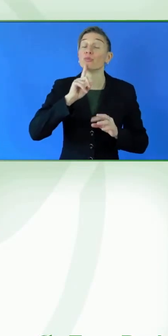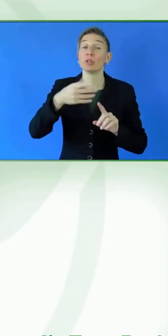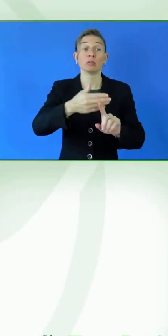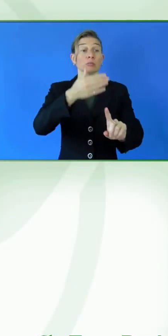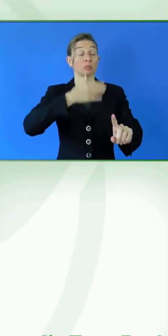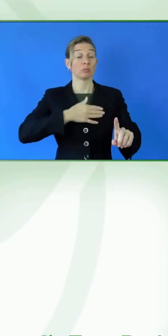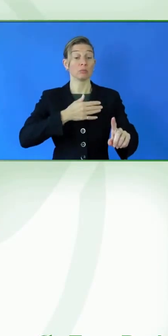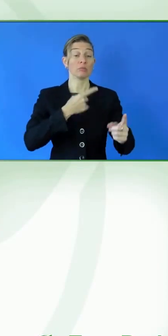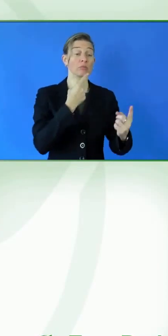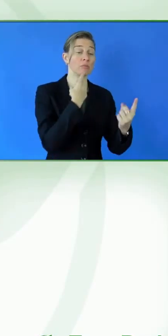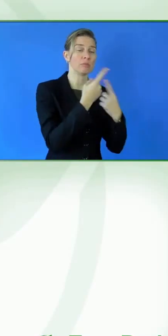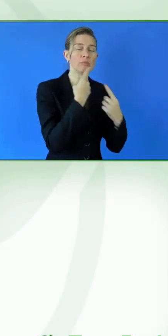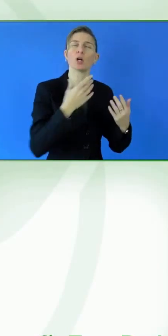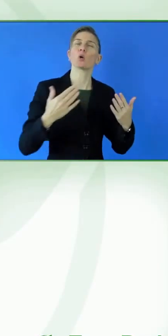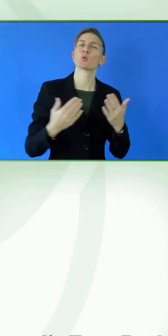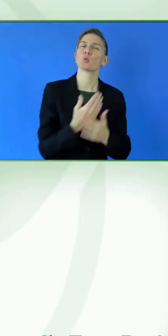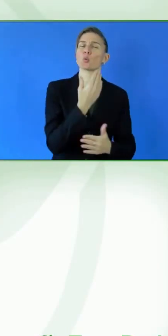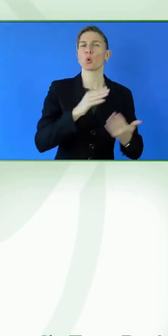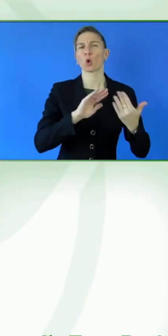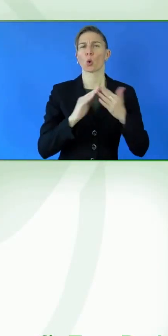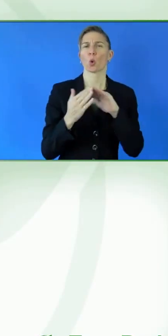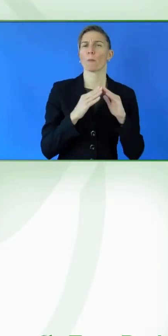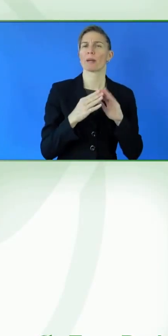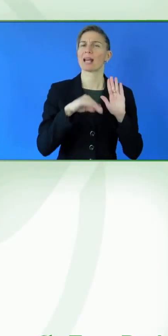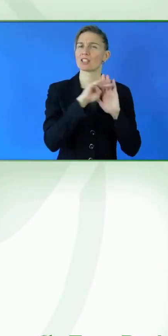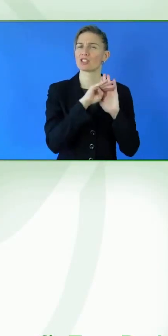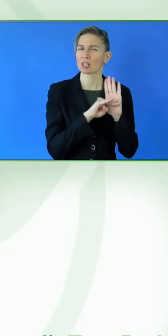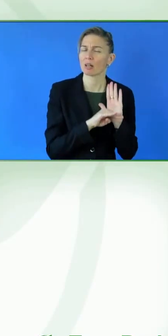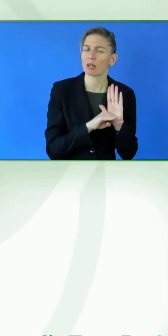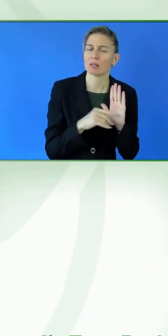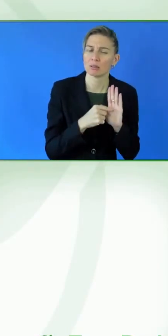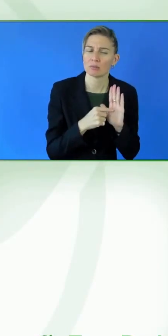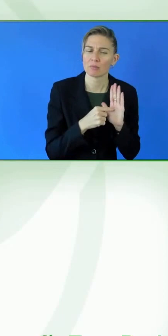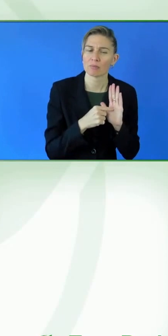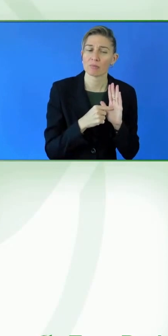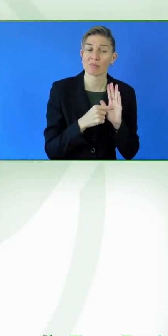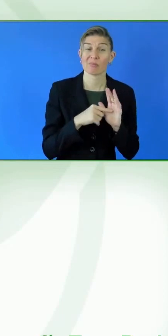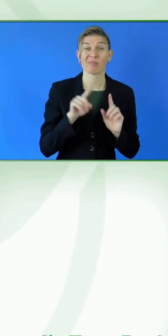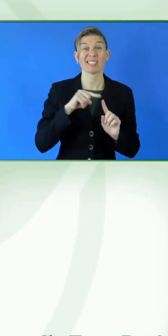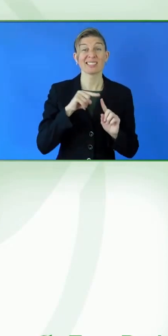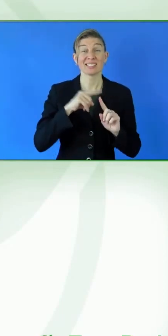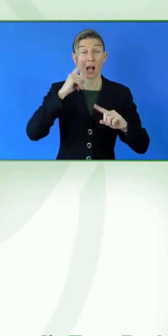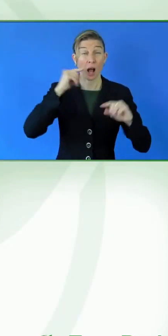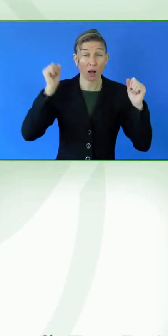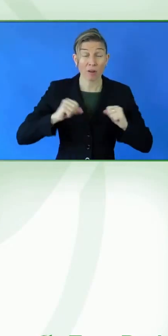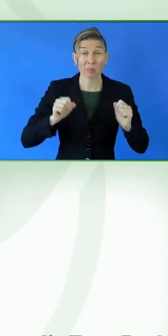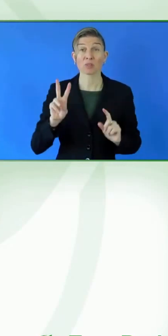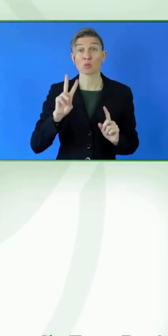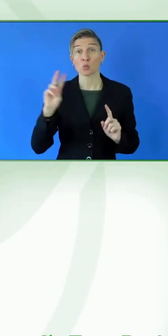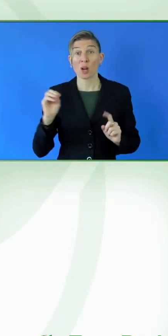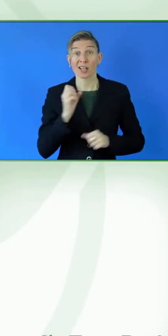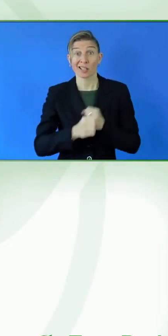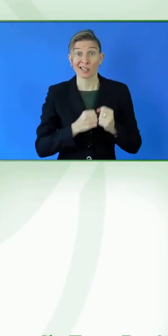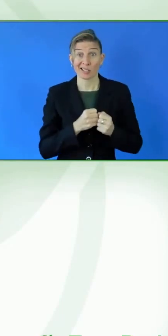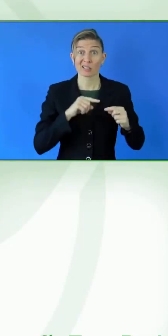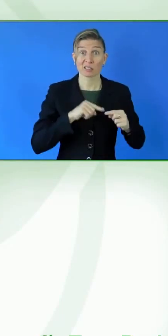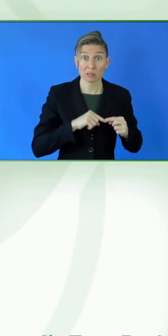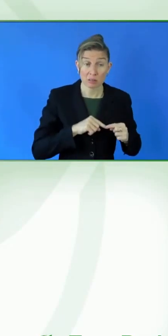agenda, an agreement that comes around every 20 years to